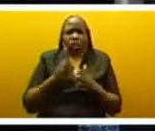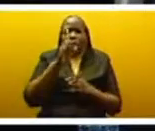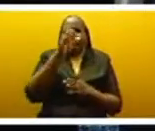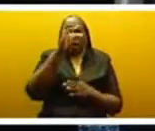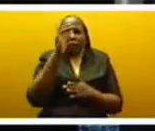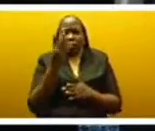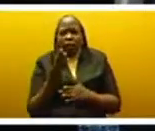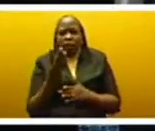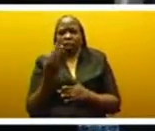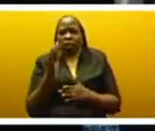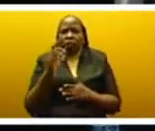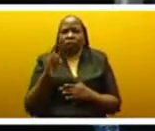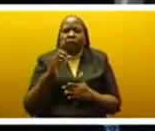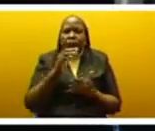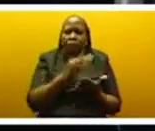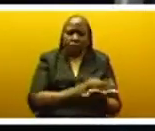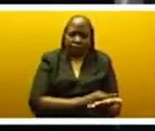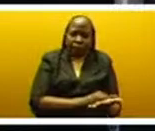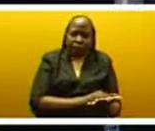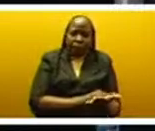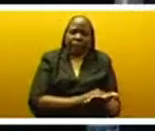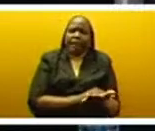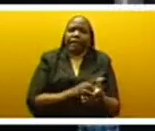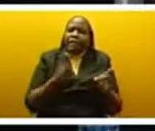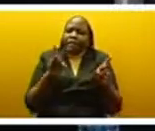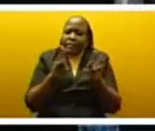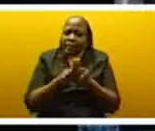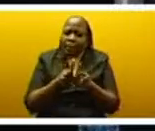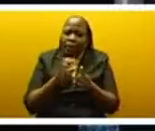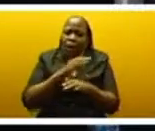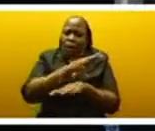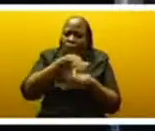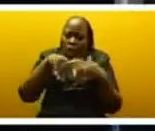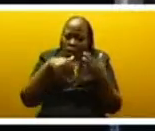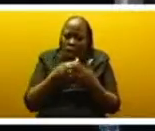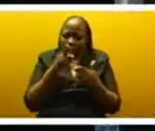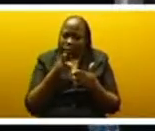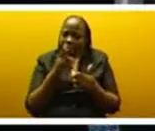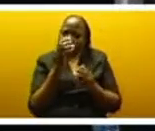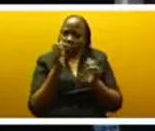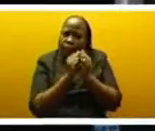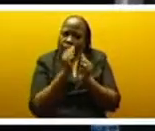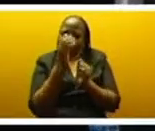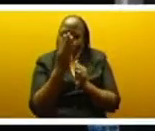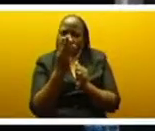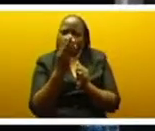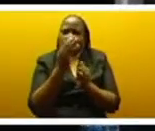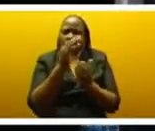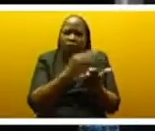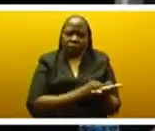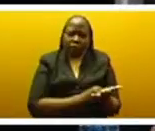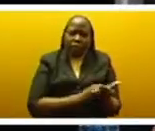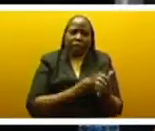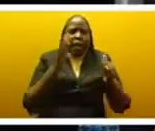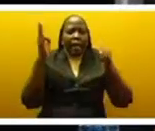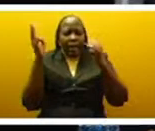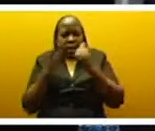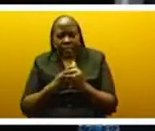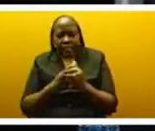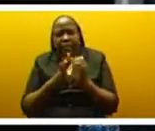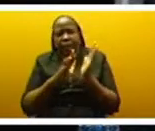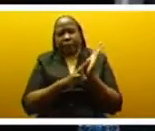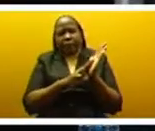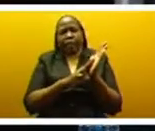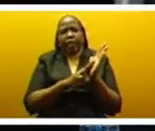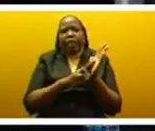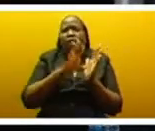to be taken through the scrutiny. Of those 14 forms, 8, representing 57% of the